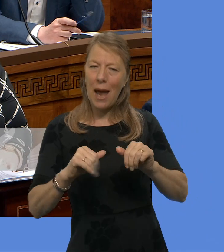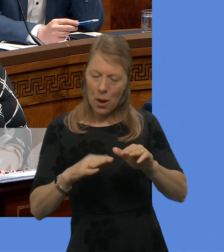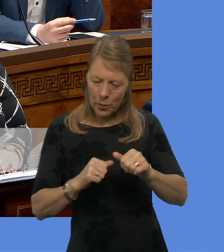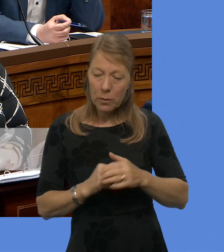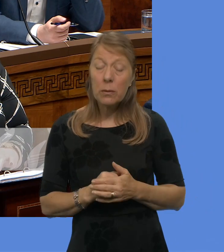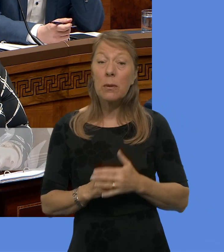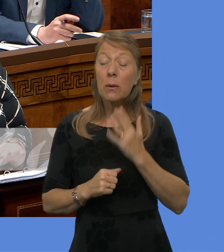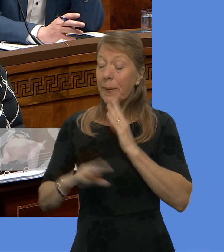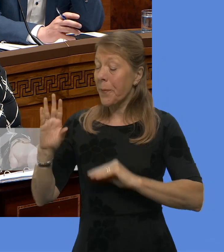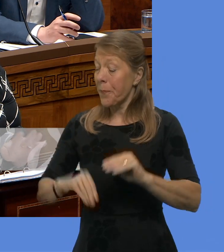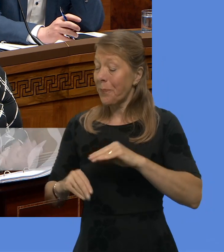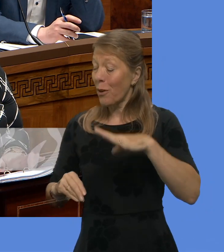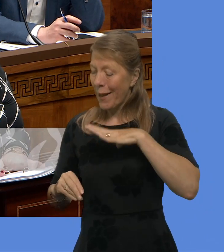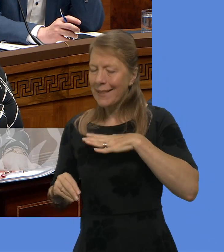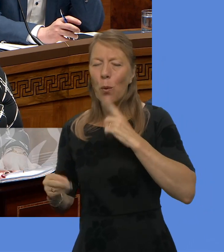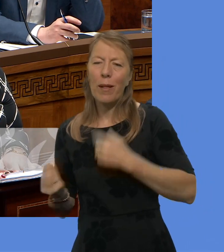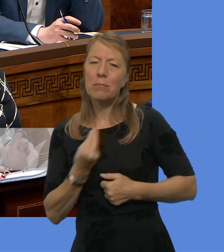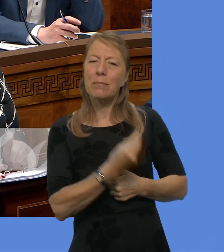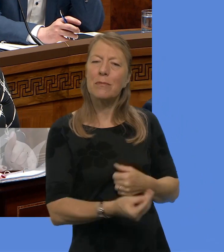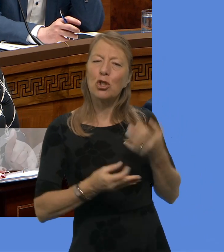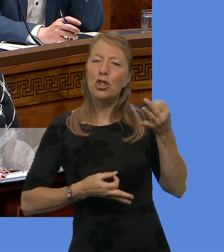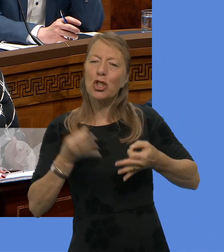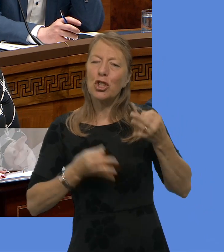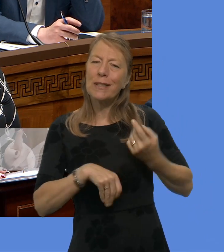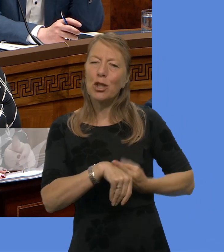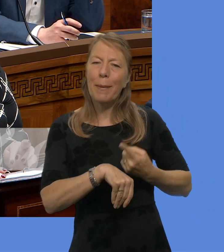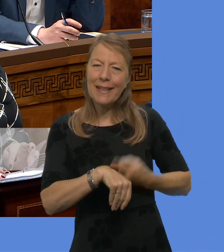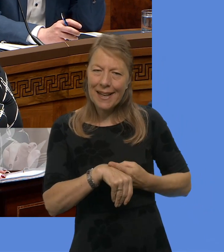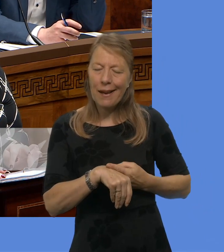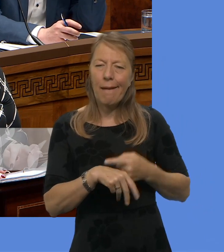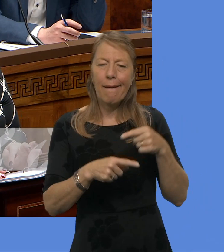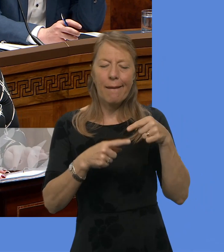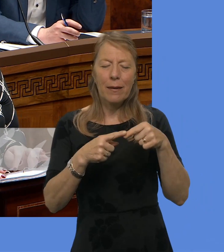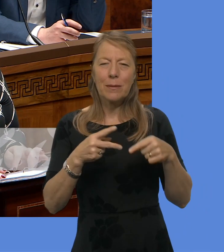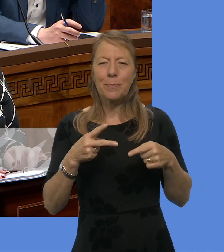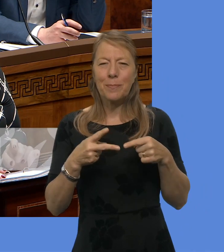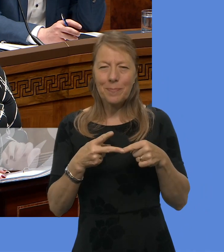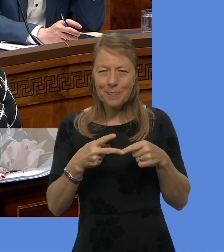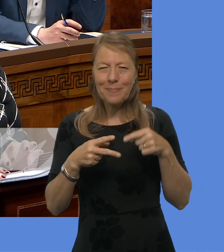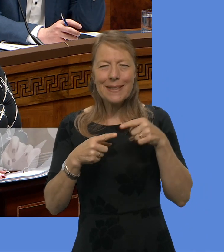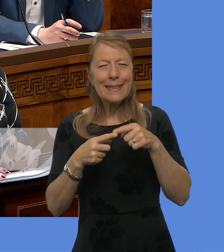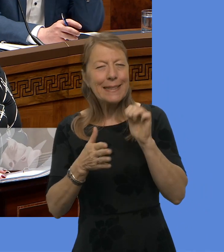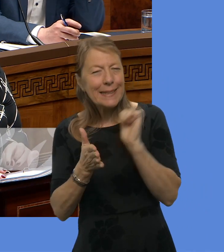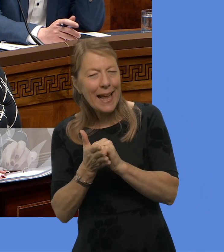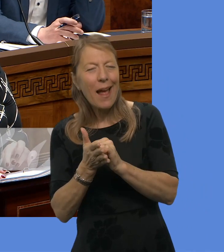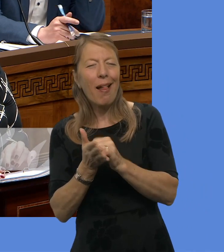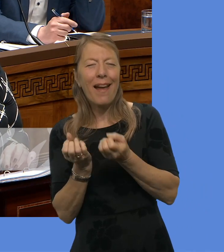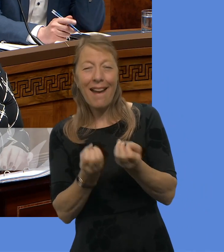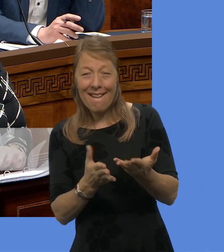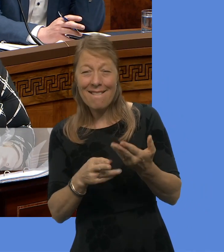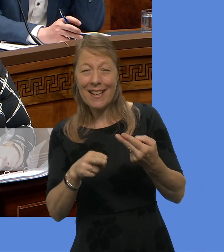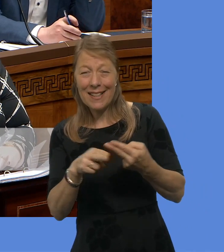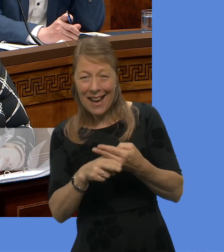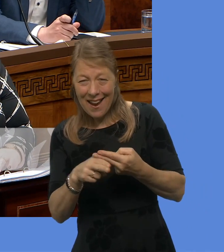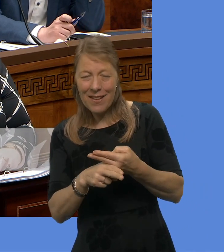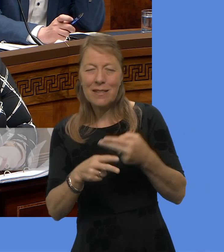Committee. The work plan is broken down into two main work streams: the sale, delivery, possession of corrosive products and substances, and sale, delivery and possession of knives and